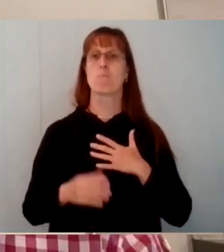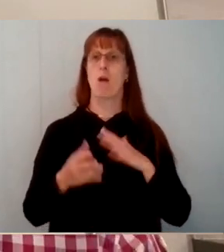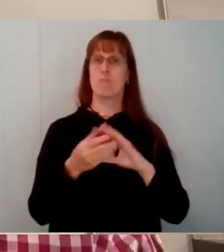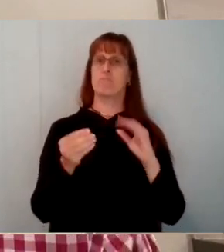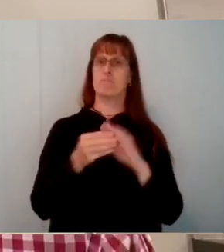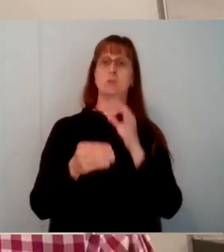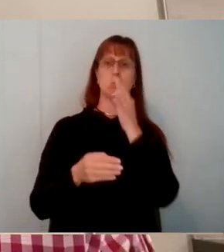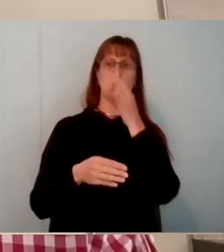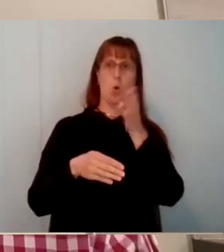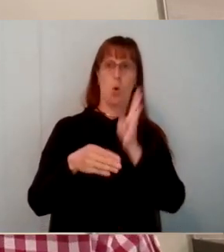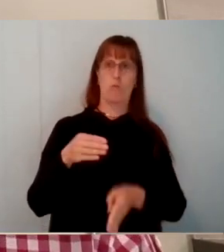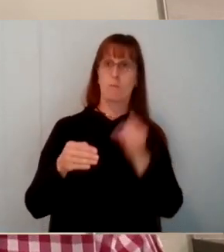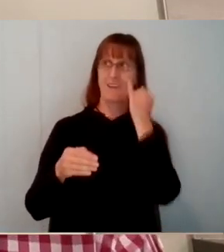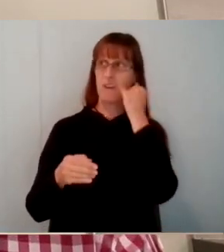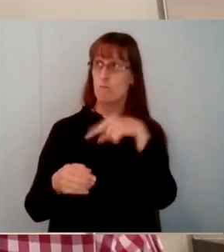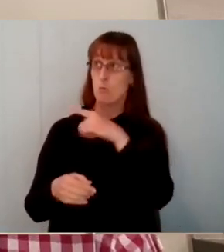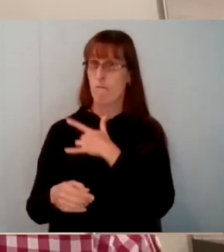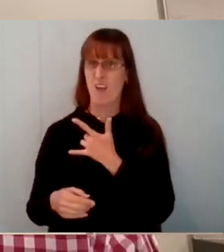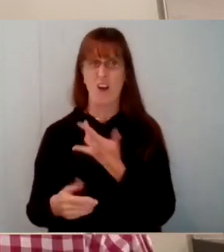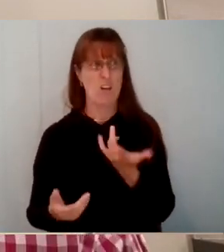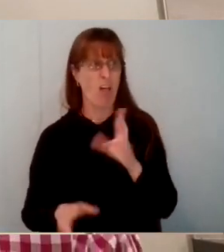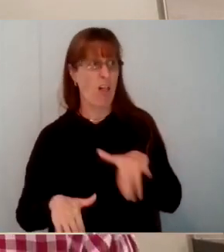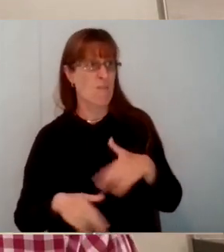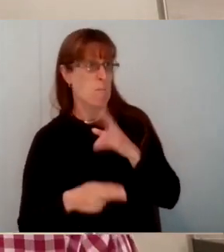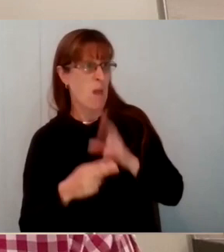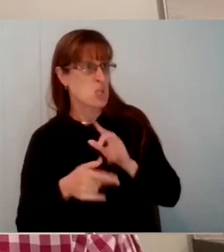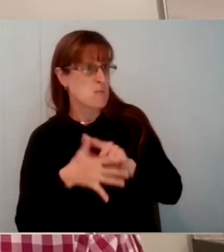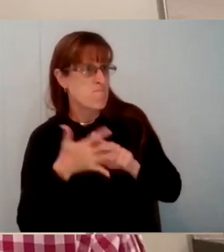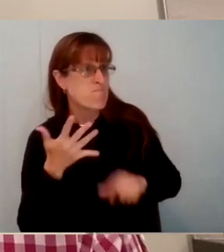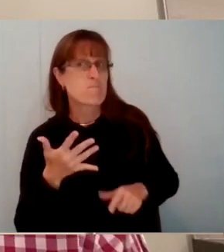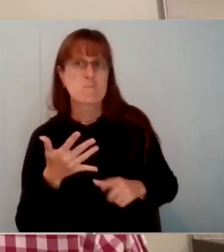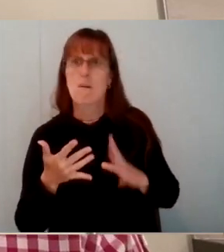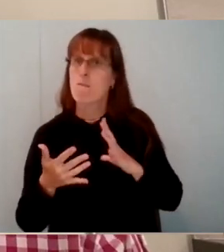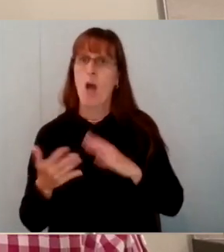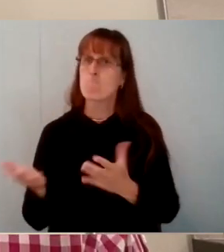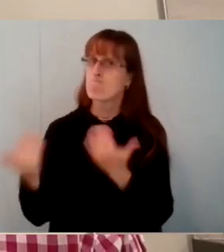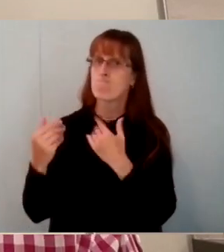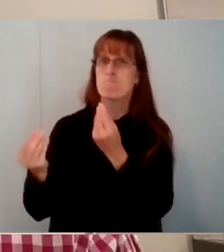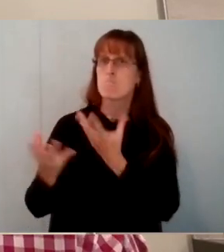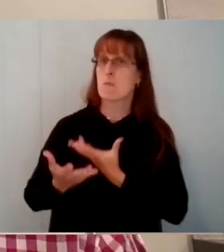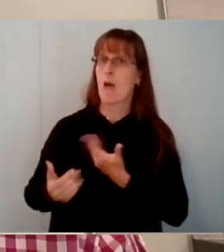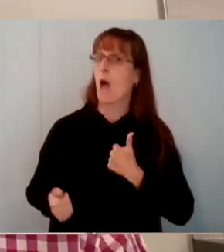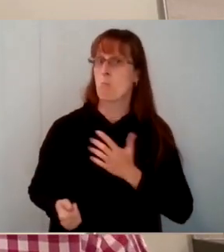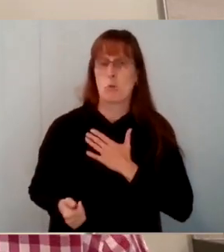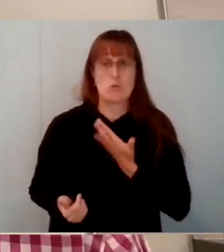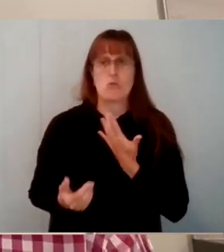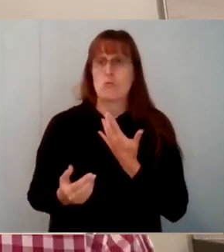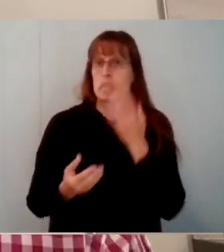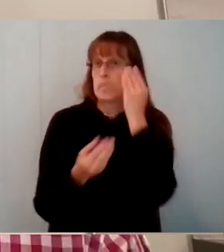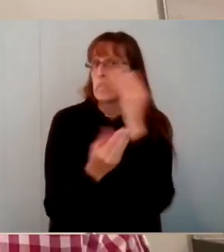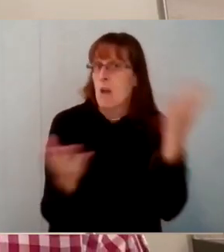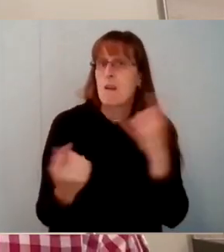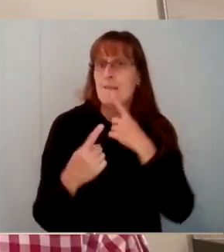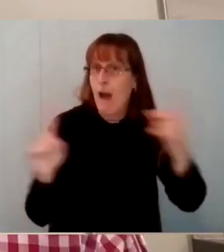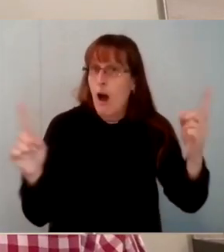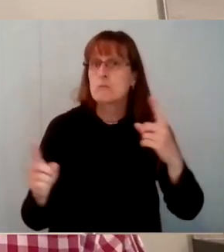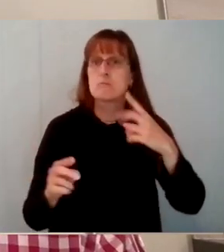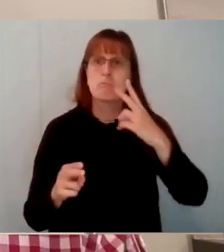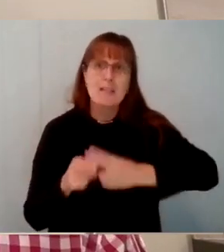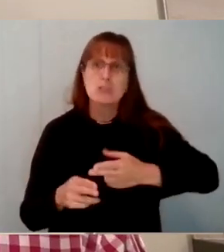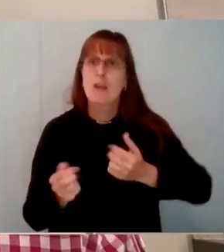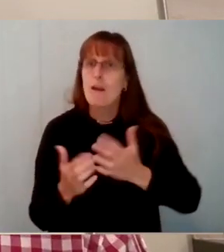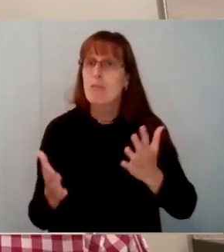doing it once a week. If there's something you want me to address, I'm happy to talk about just about anything on this video. And you just need